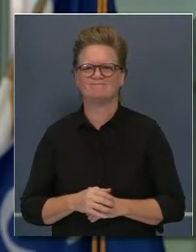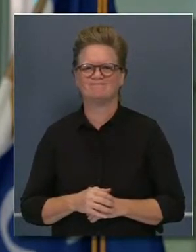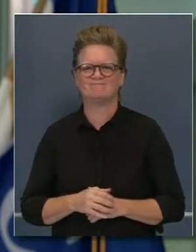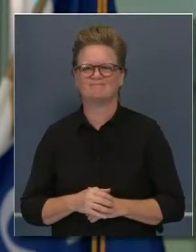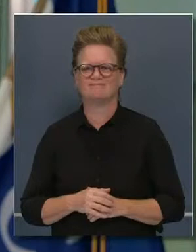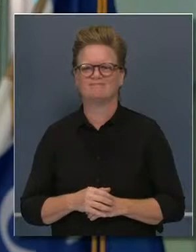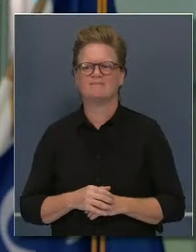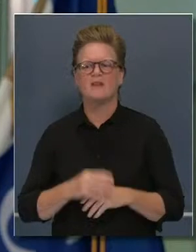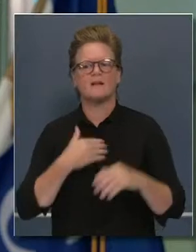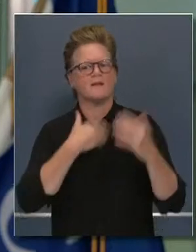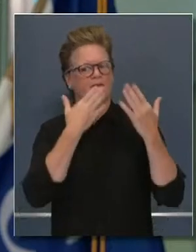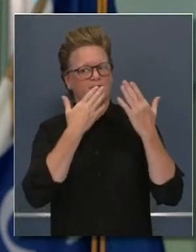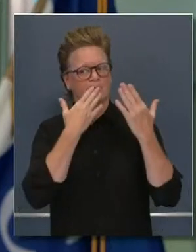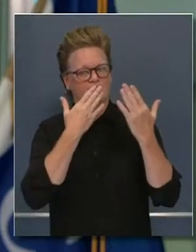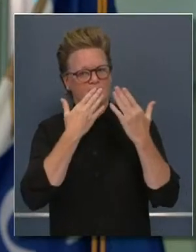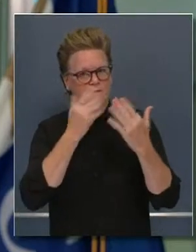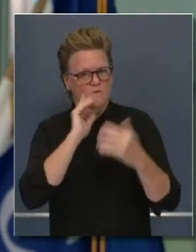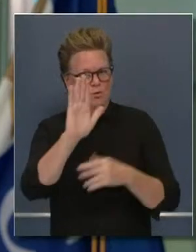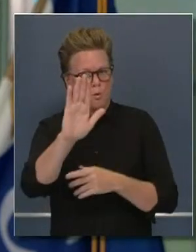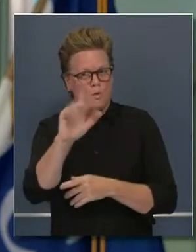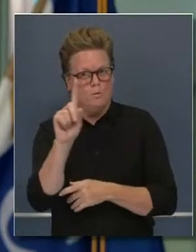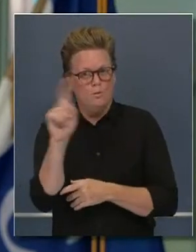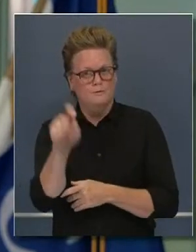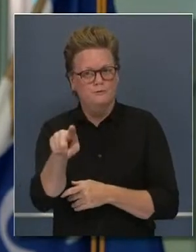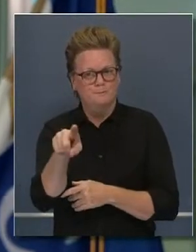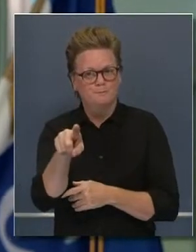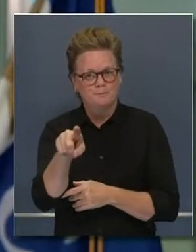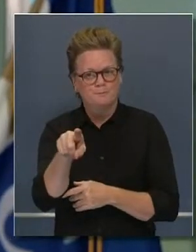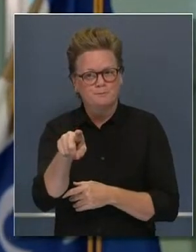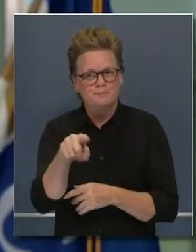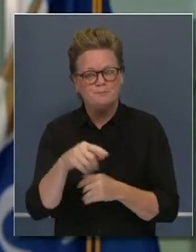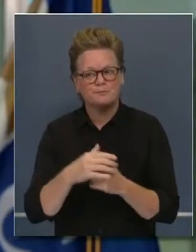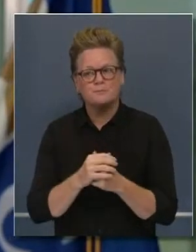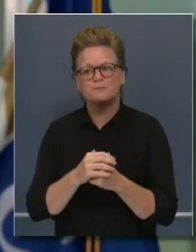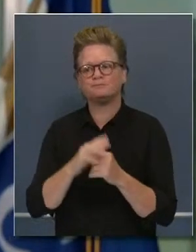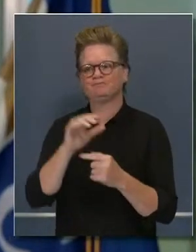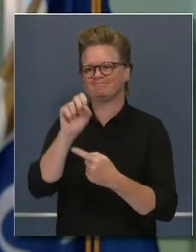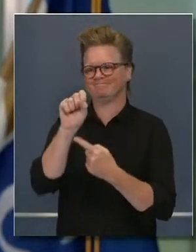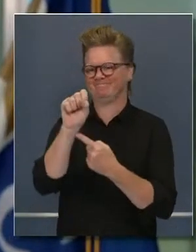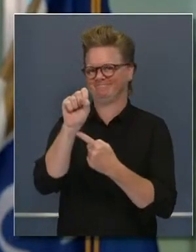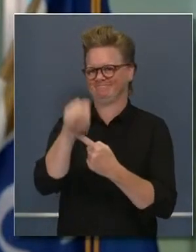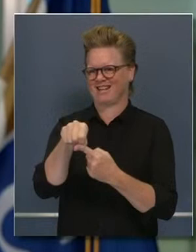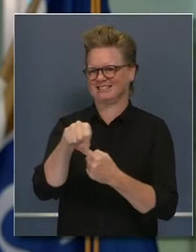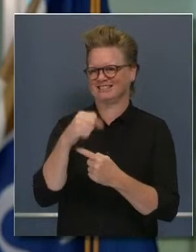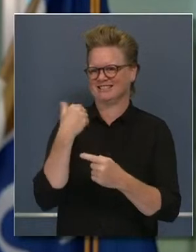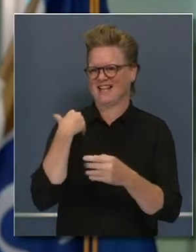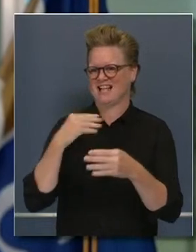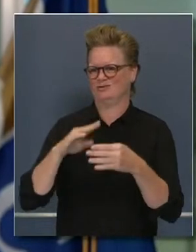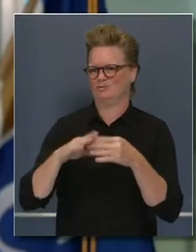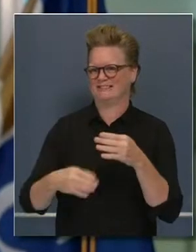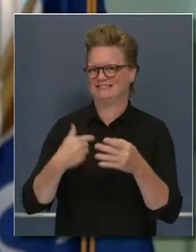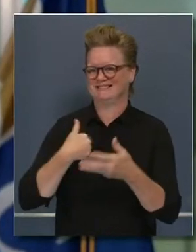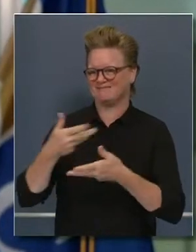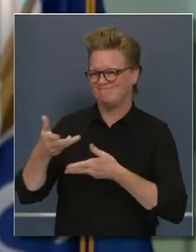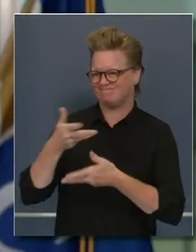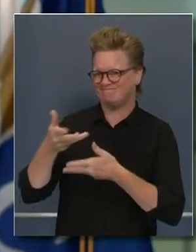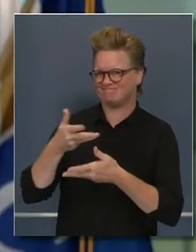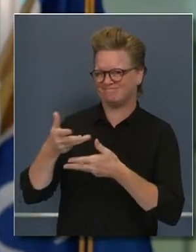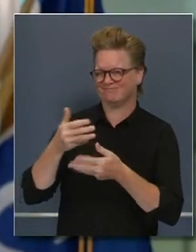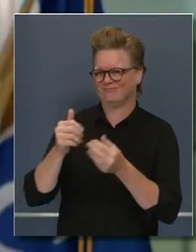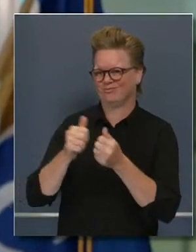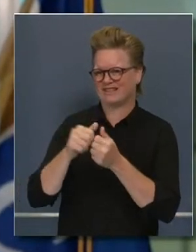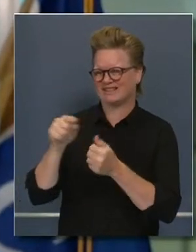Thanks again for the question. So we did have a conversation over the weekend with Marin County, as we did with many other